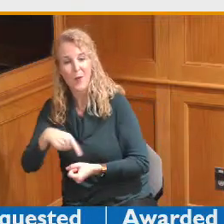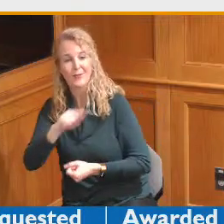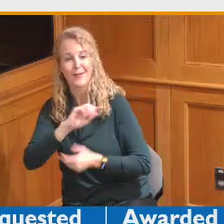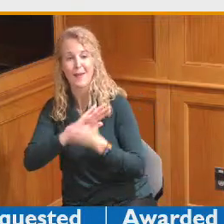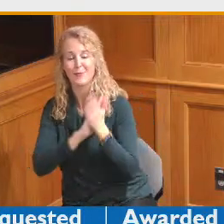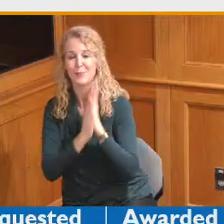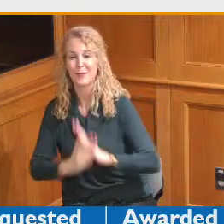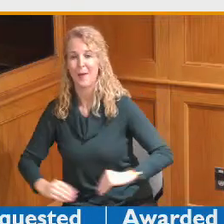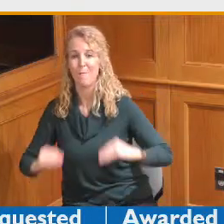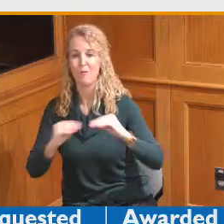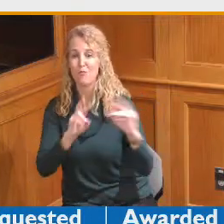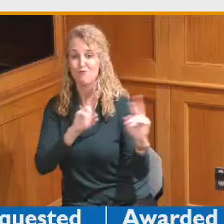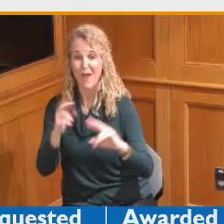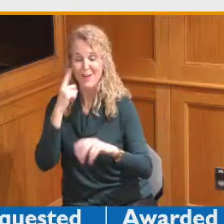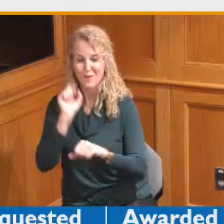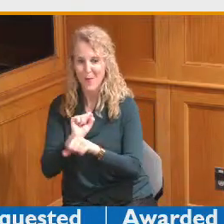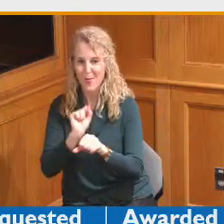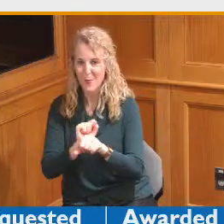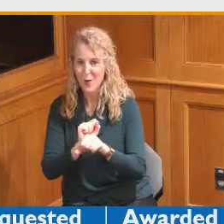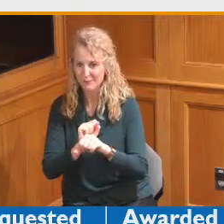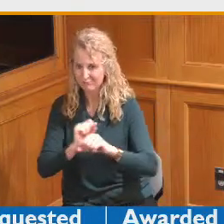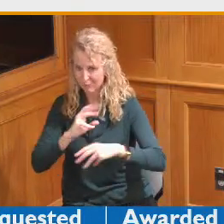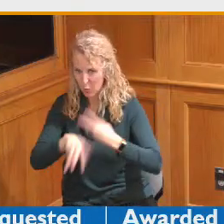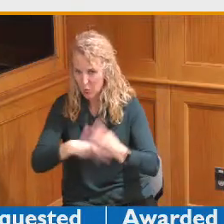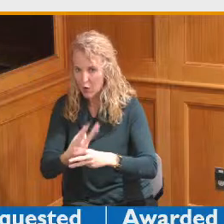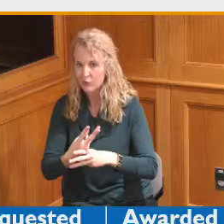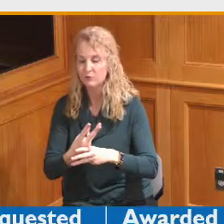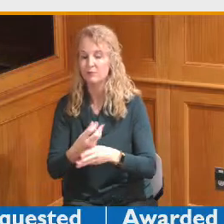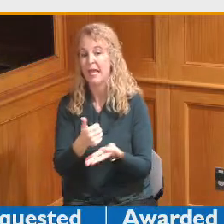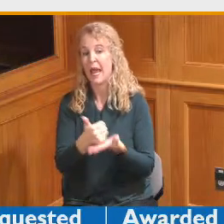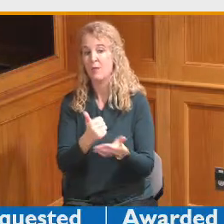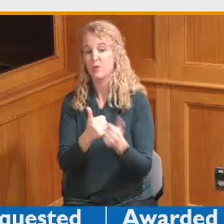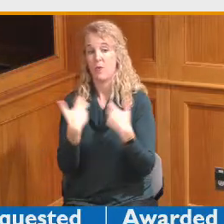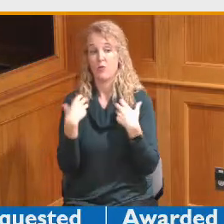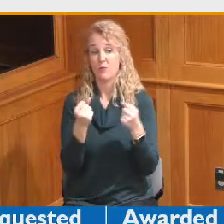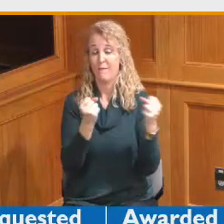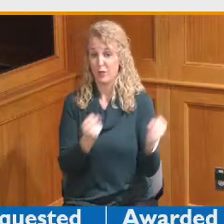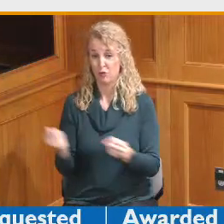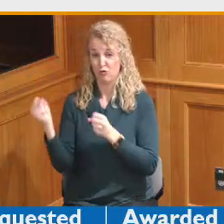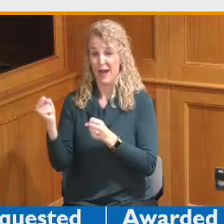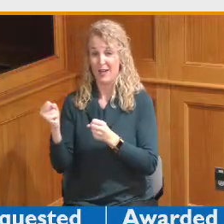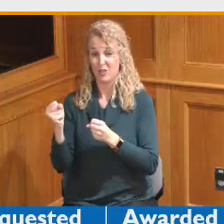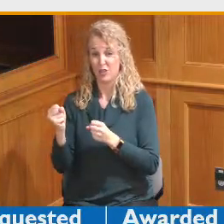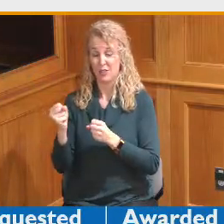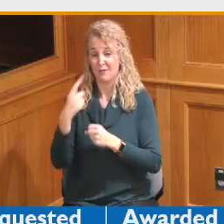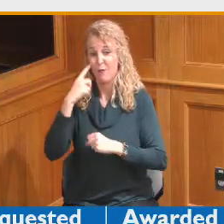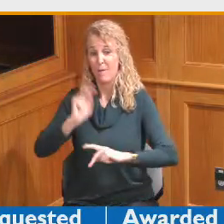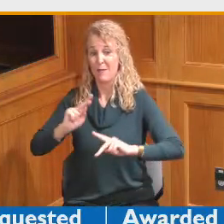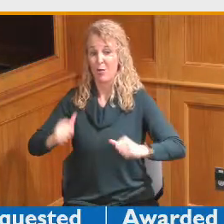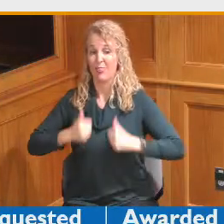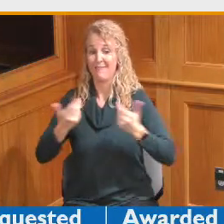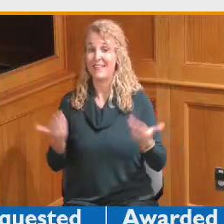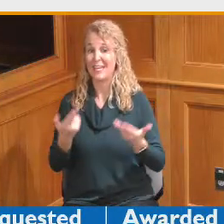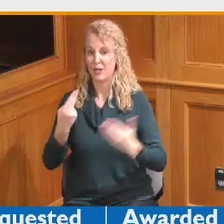growth, aligning with One Ohio recovery strategies and benefiting the Hamilton County residents.